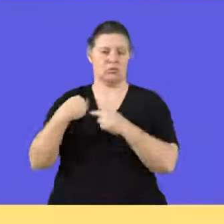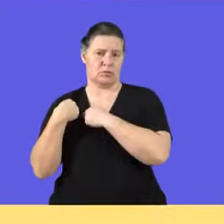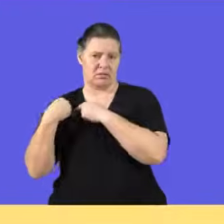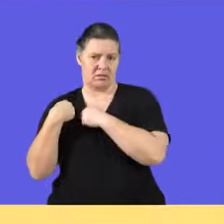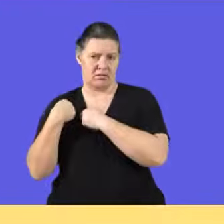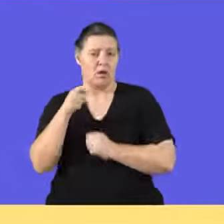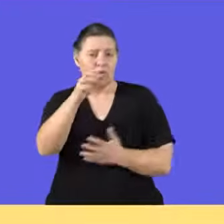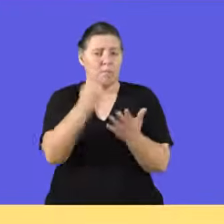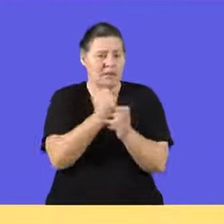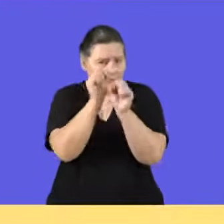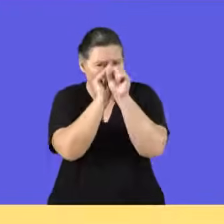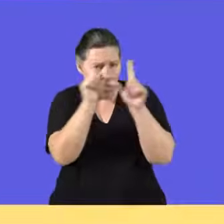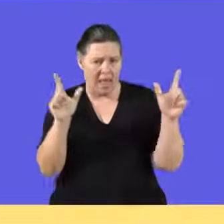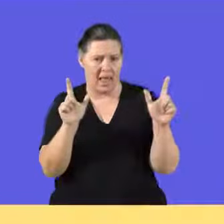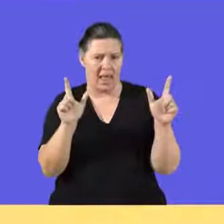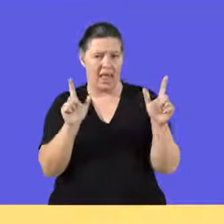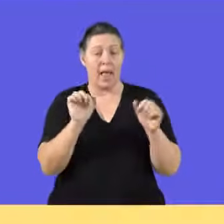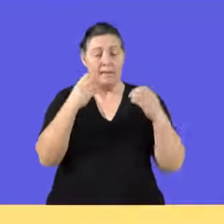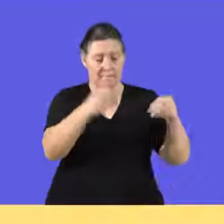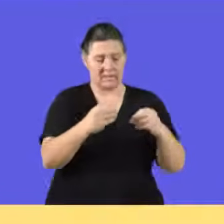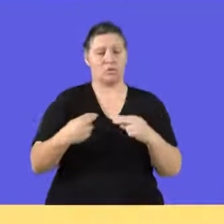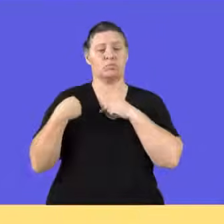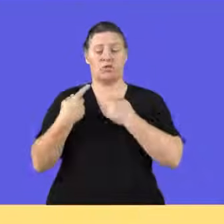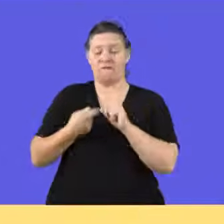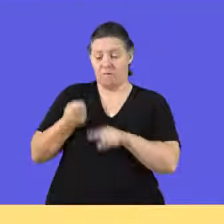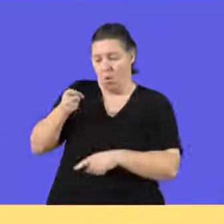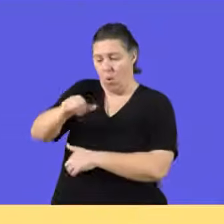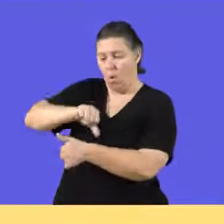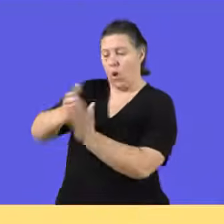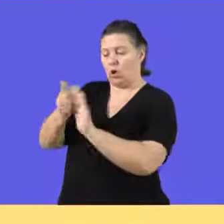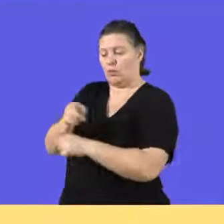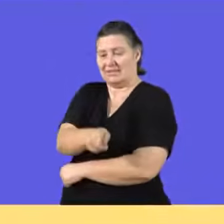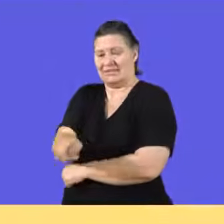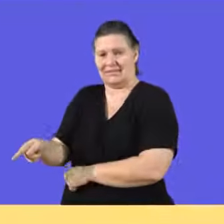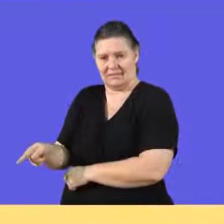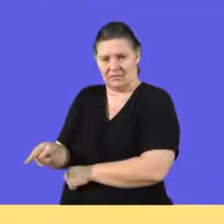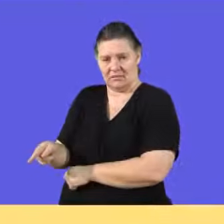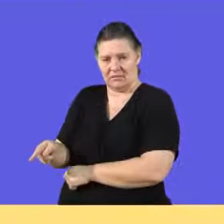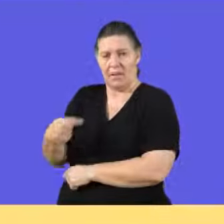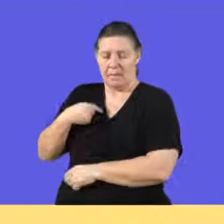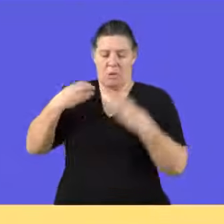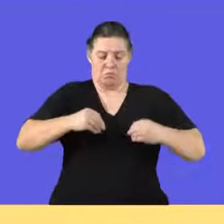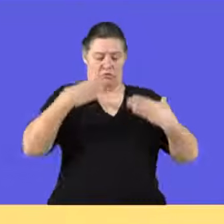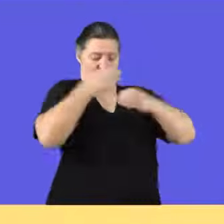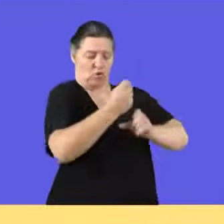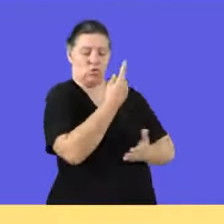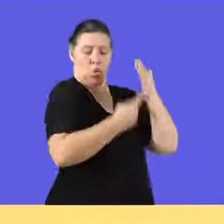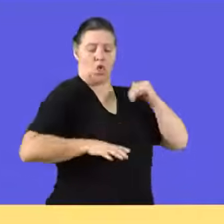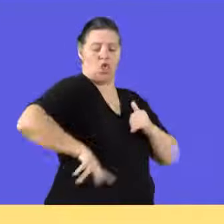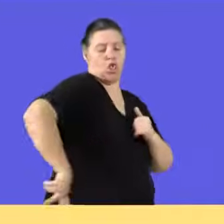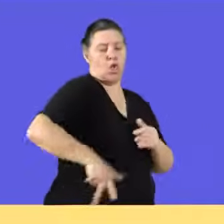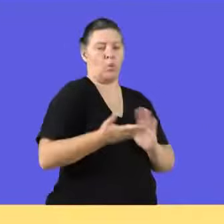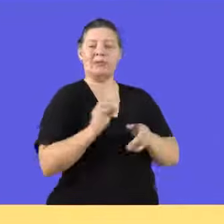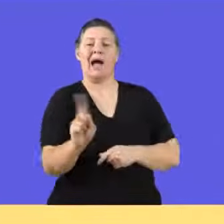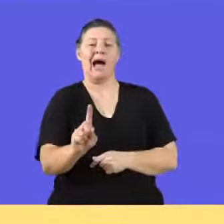7, social responsibility. To be aware of the business responsibilities towards the community. So we need to